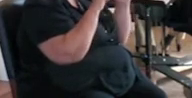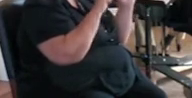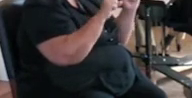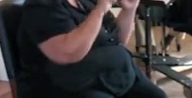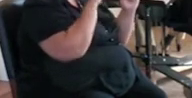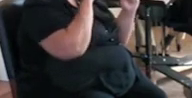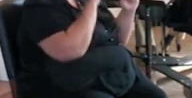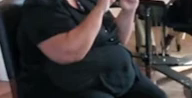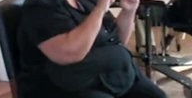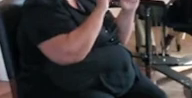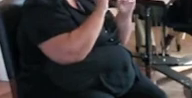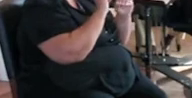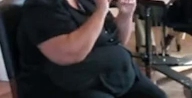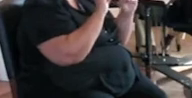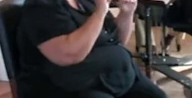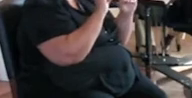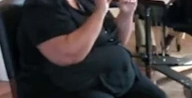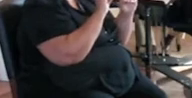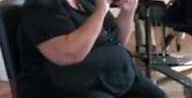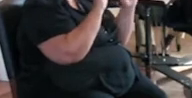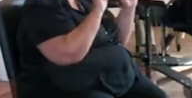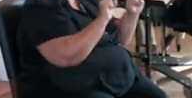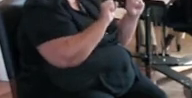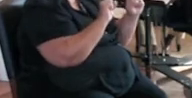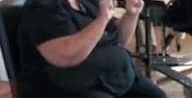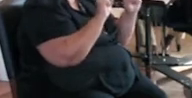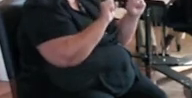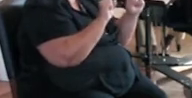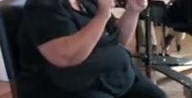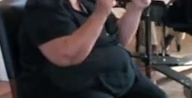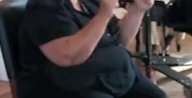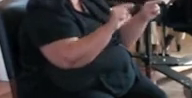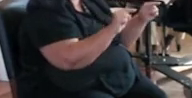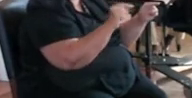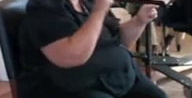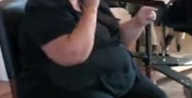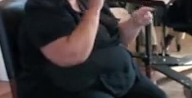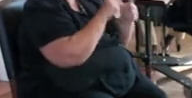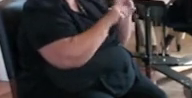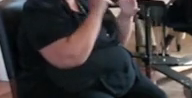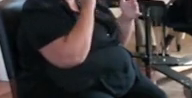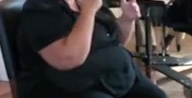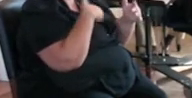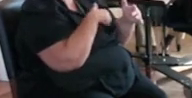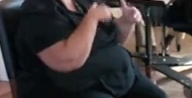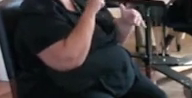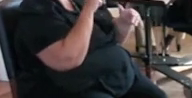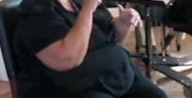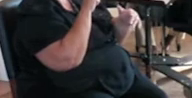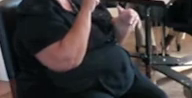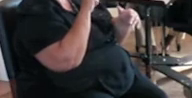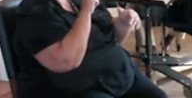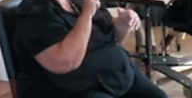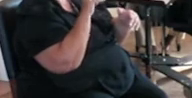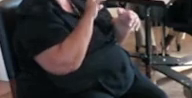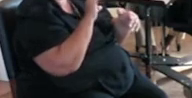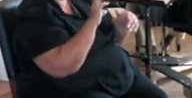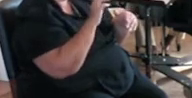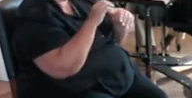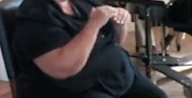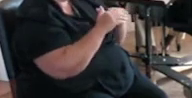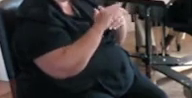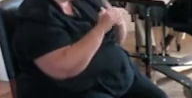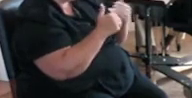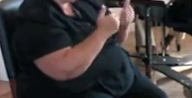Nothing is a what will be. We are UCC after all. So I hope to see you next door. We've got